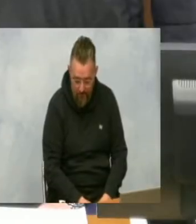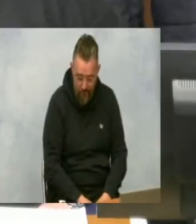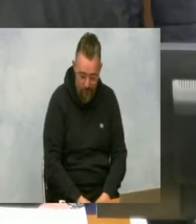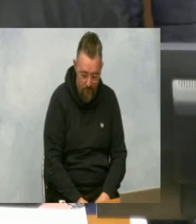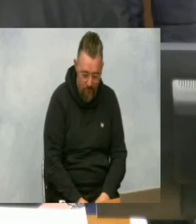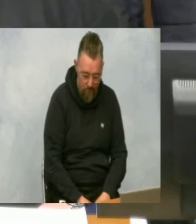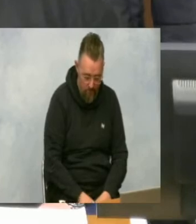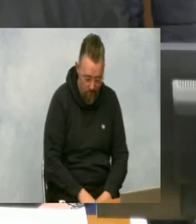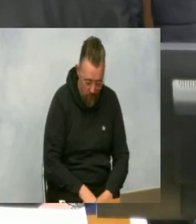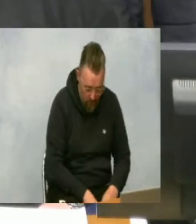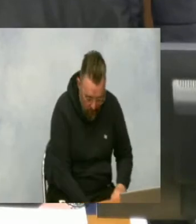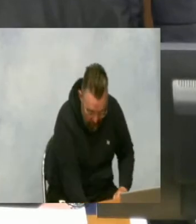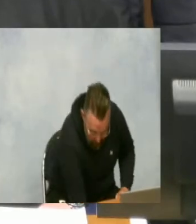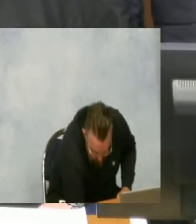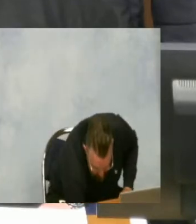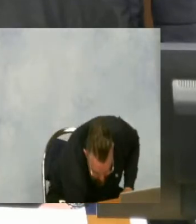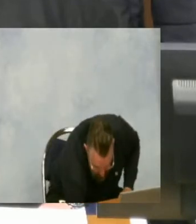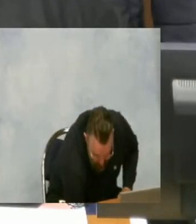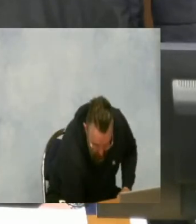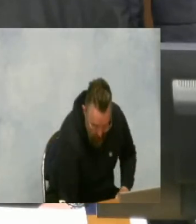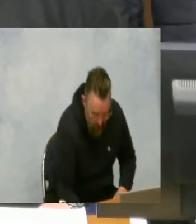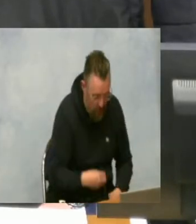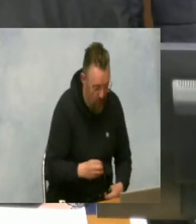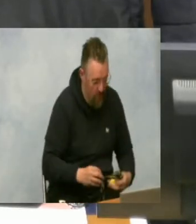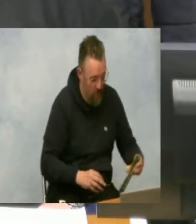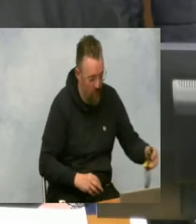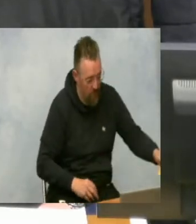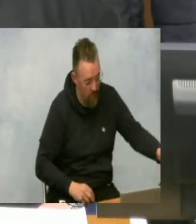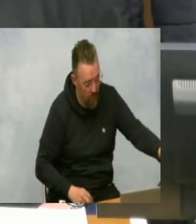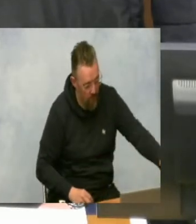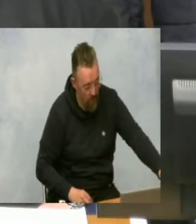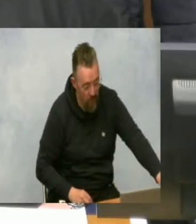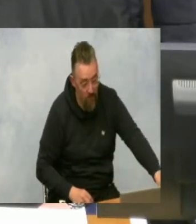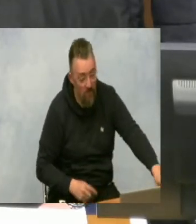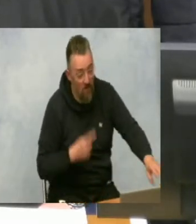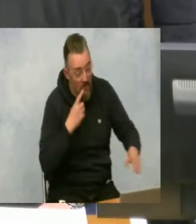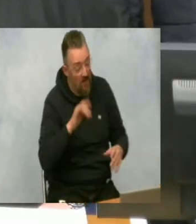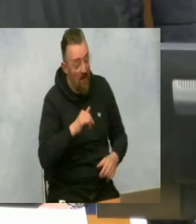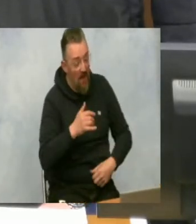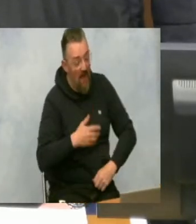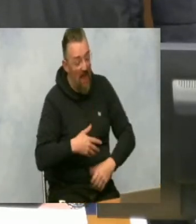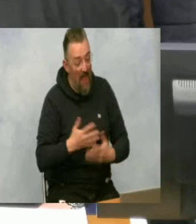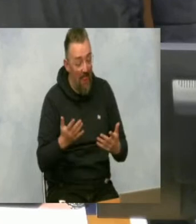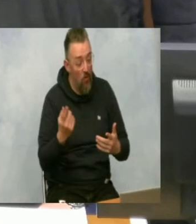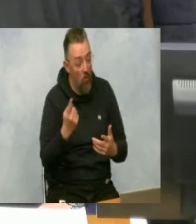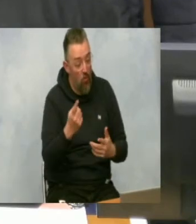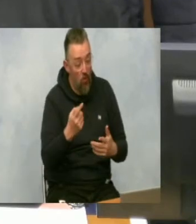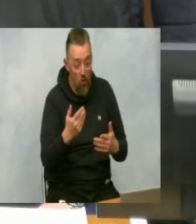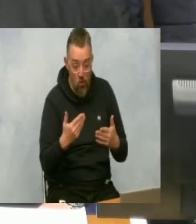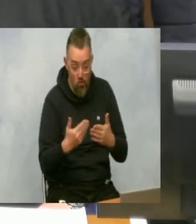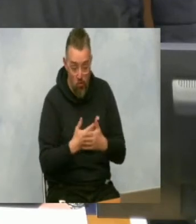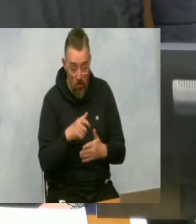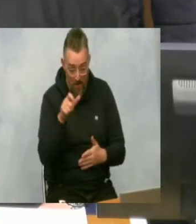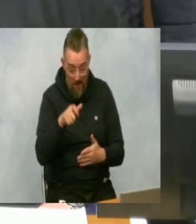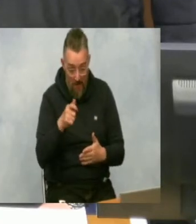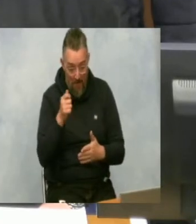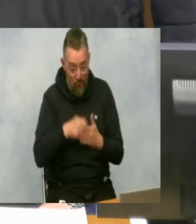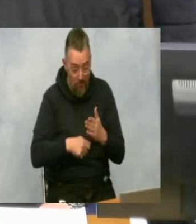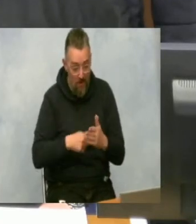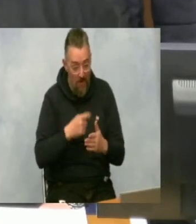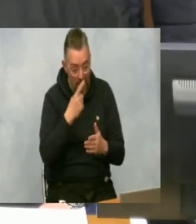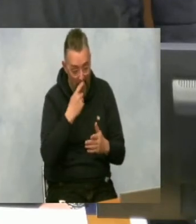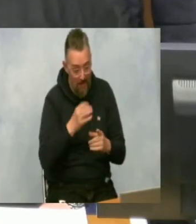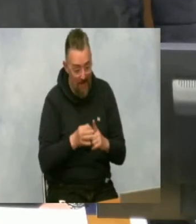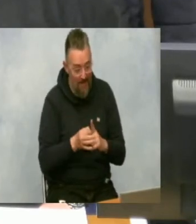Yeah, of course, anything you do which enables a new purchaser to improve their purchasing ability